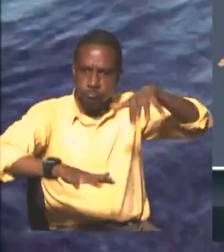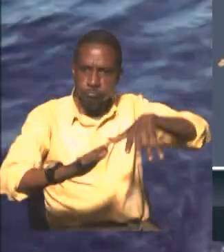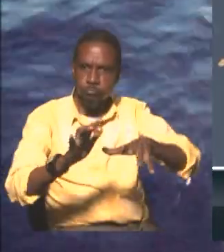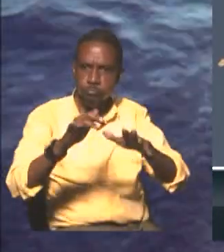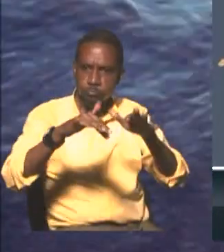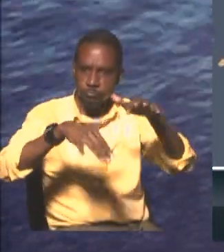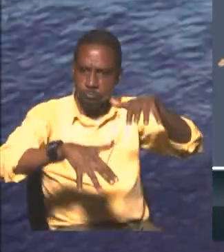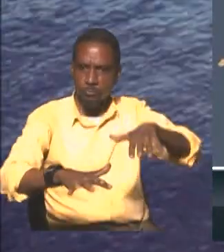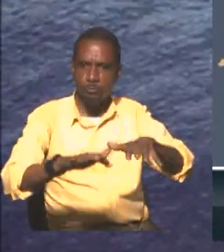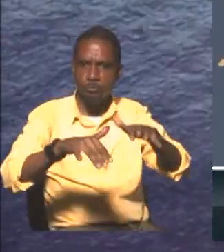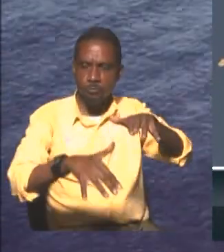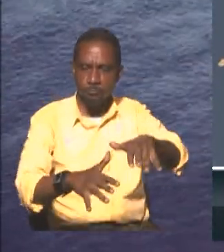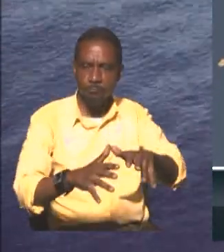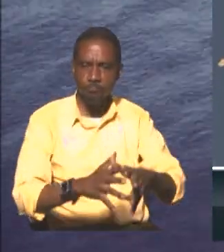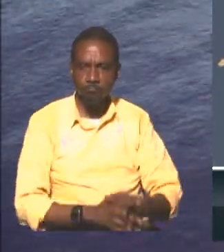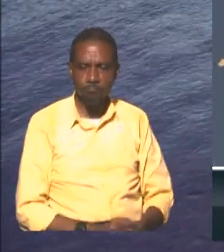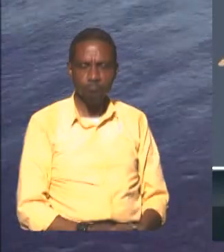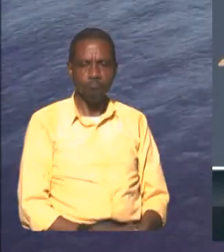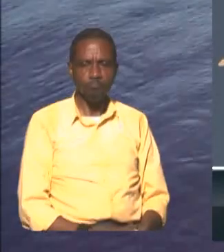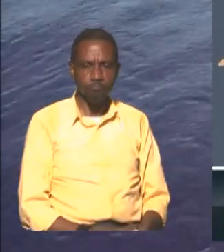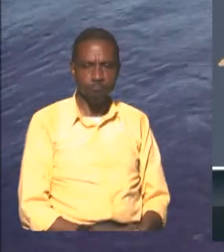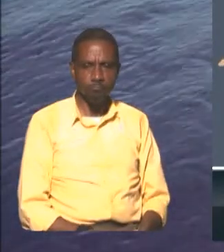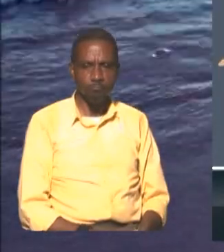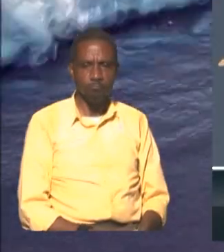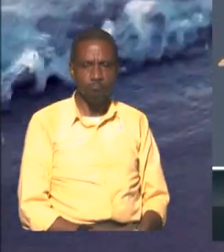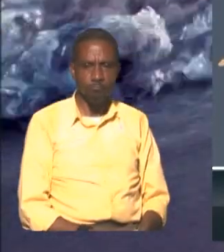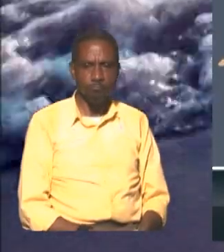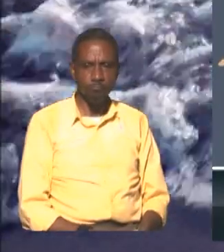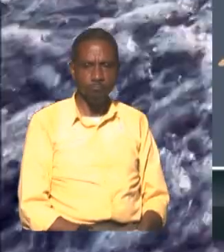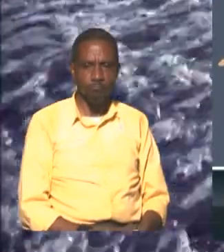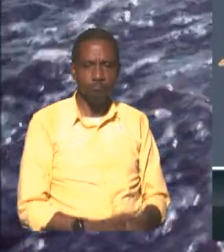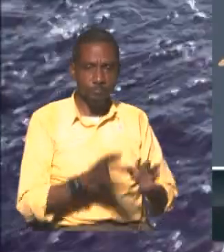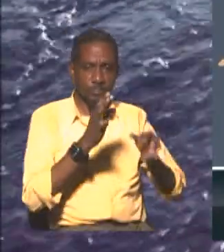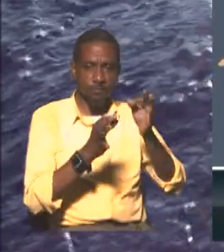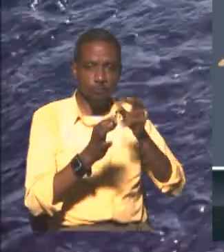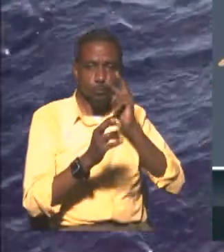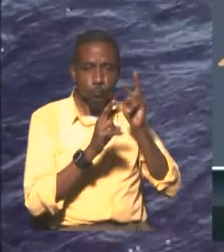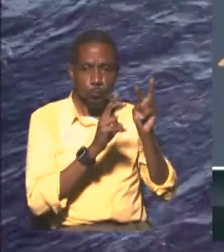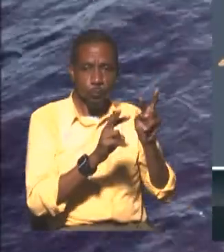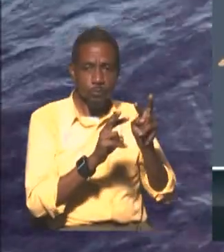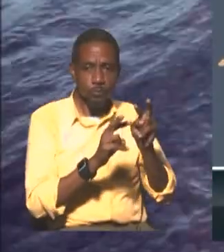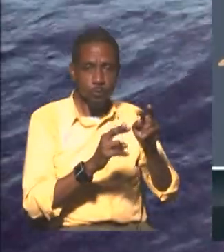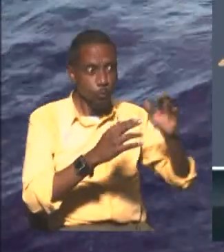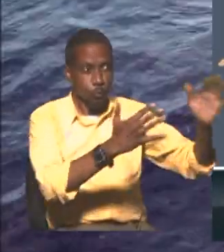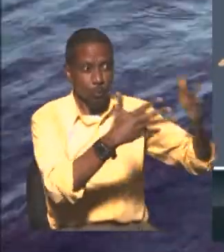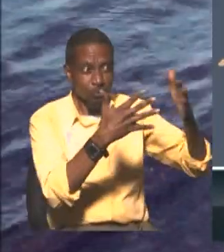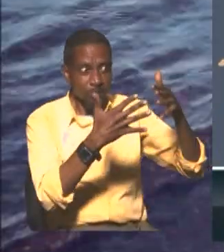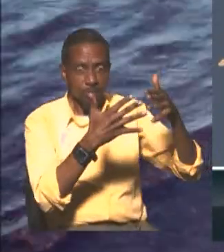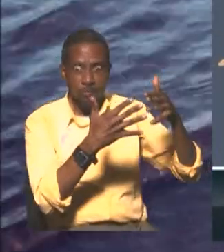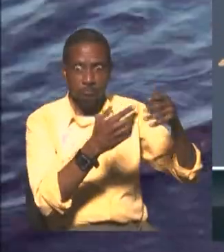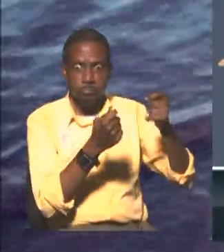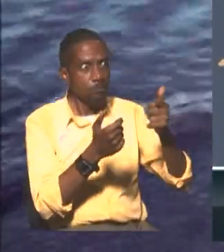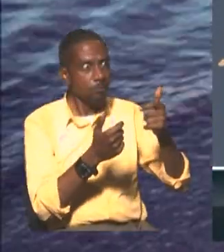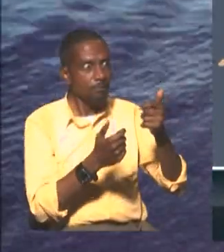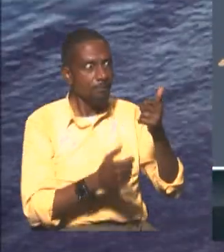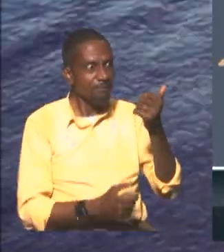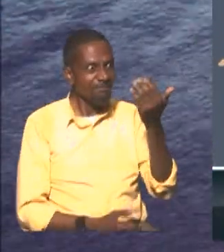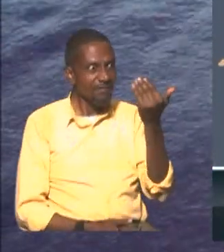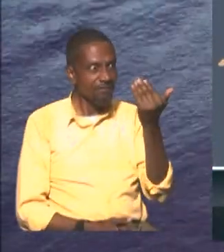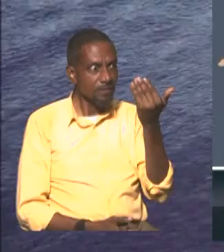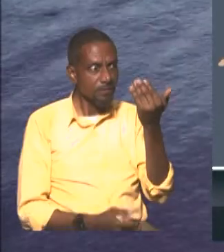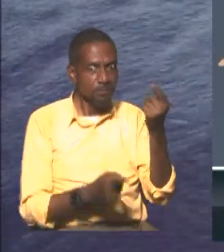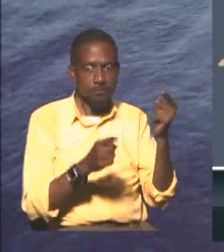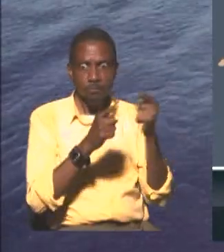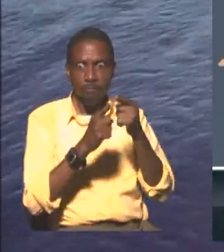waters and 2 meters in sheltered areas. Now, if we look at our wind speeds, it is going from 15 to